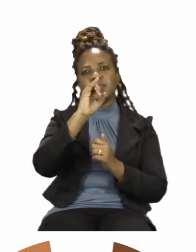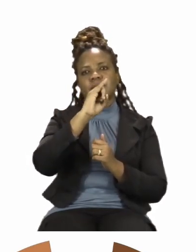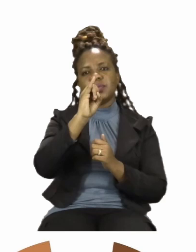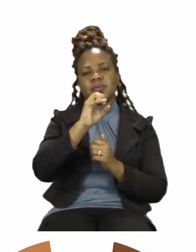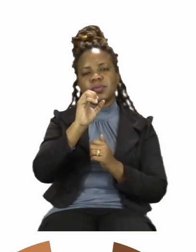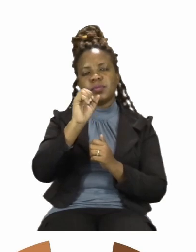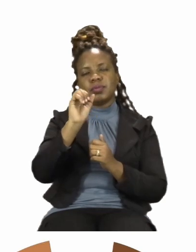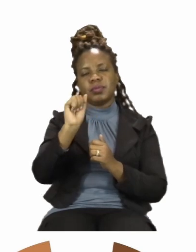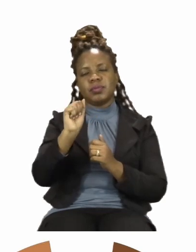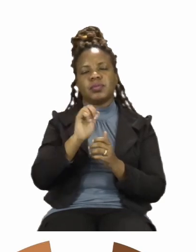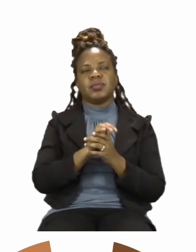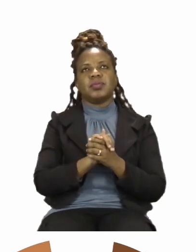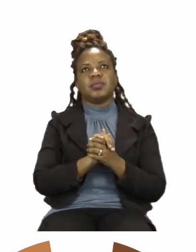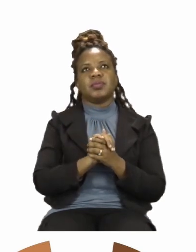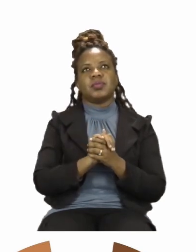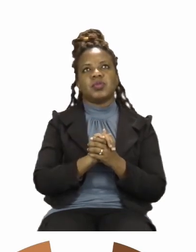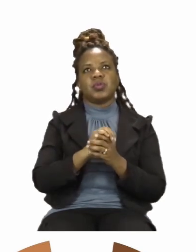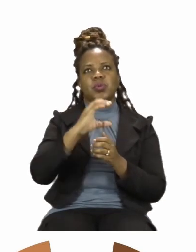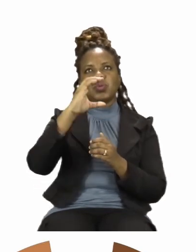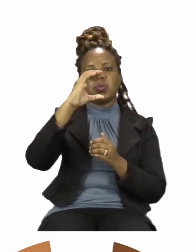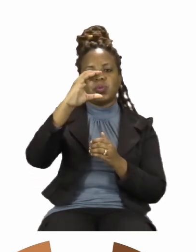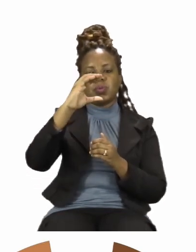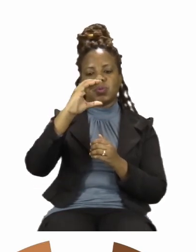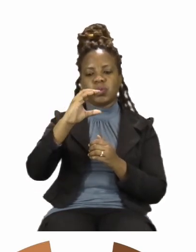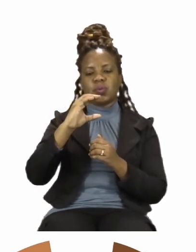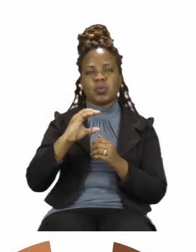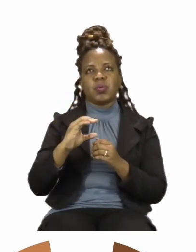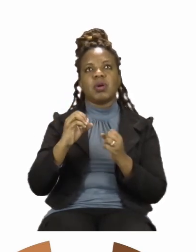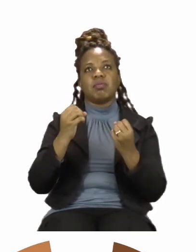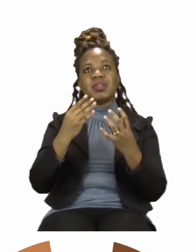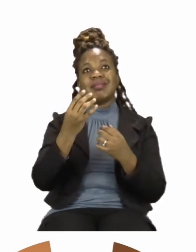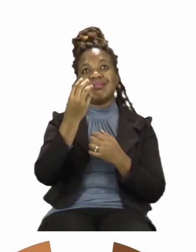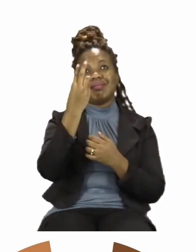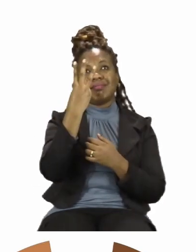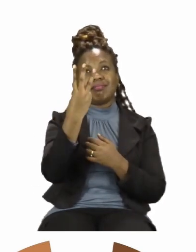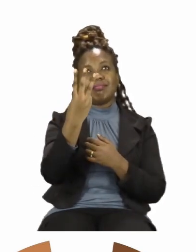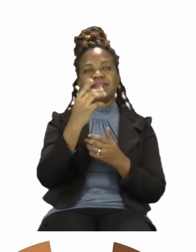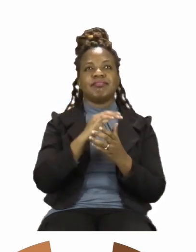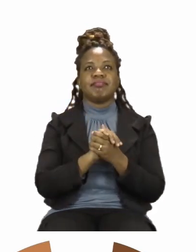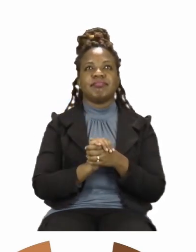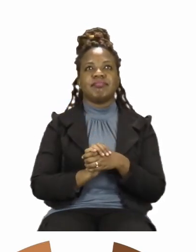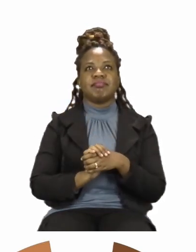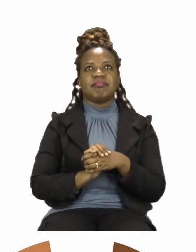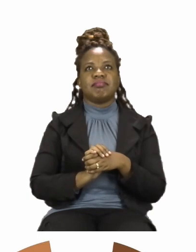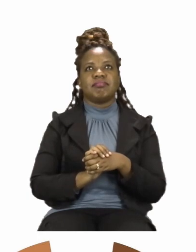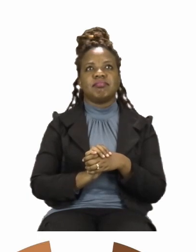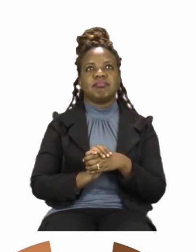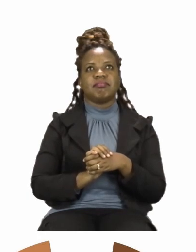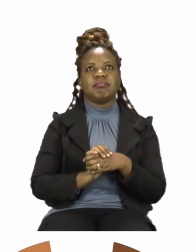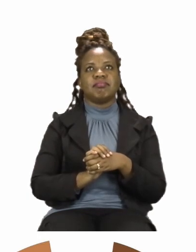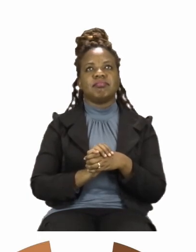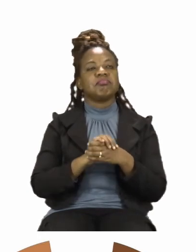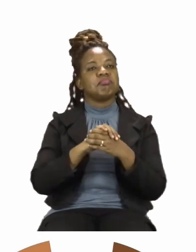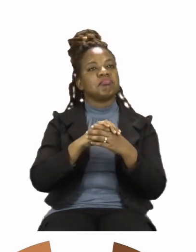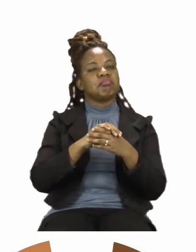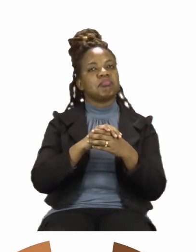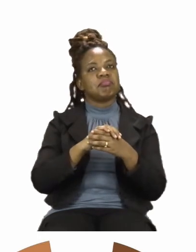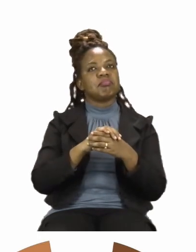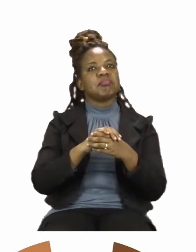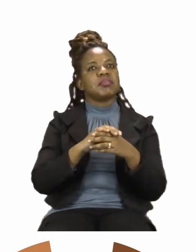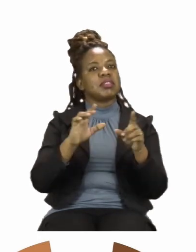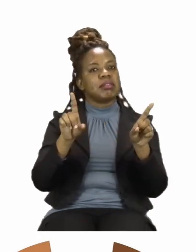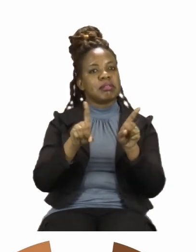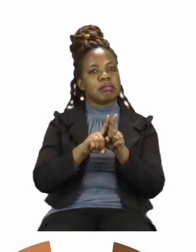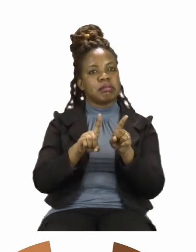stanza. We're going to read all three. Now, just like we read stories, we are going to read this poem 3